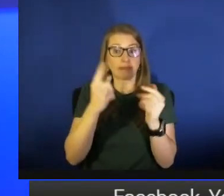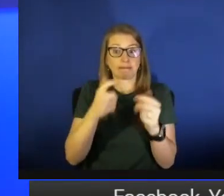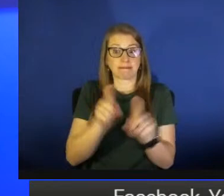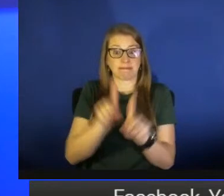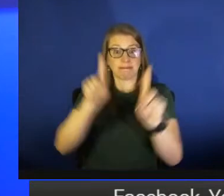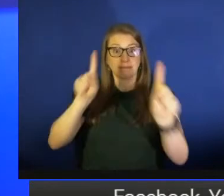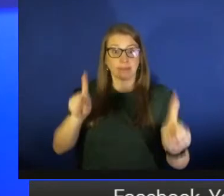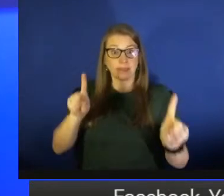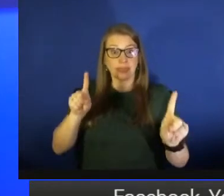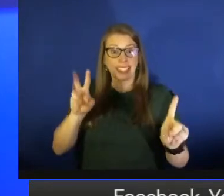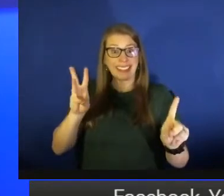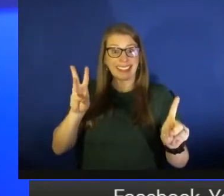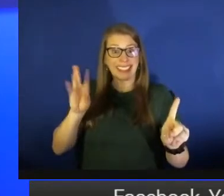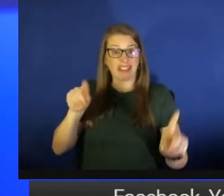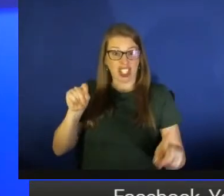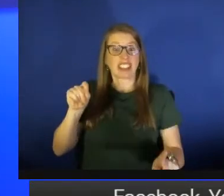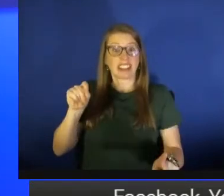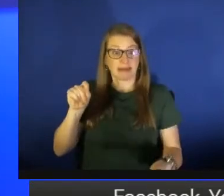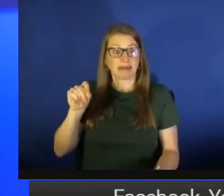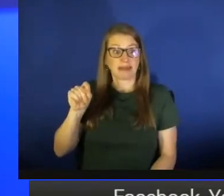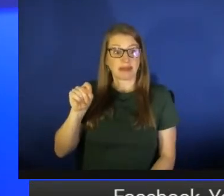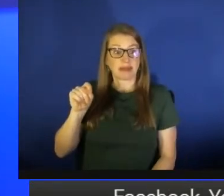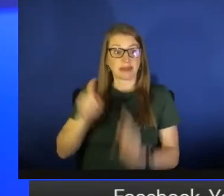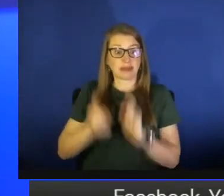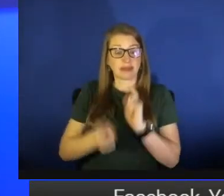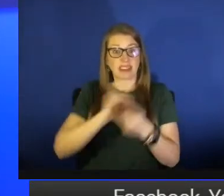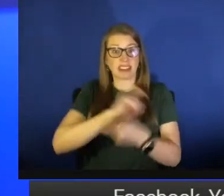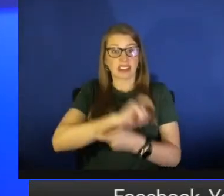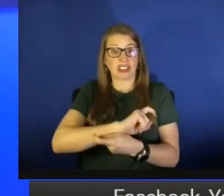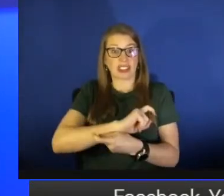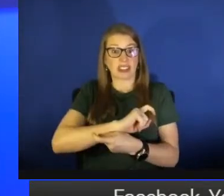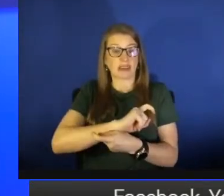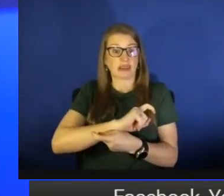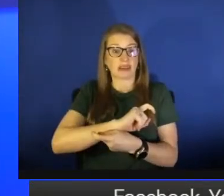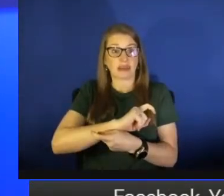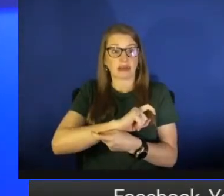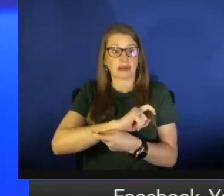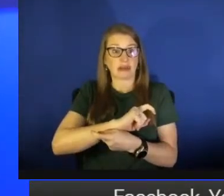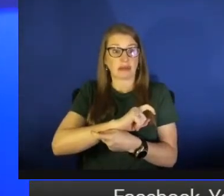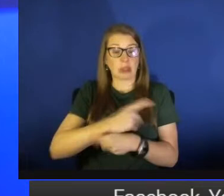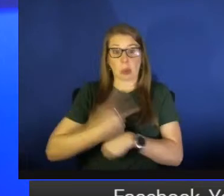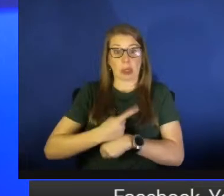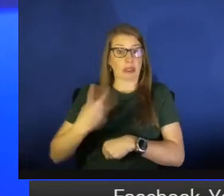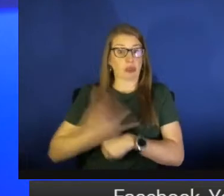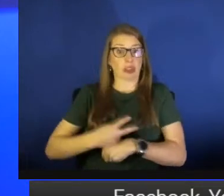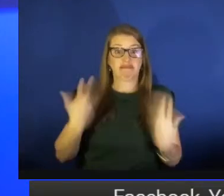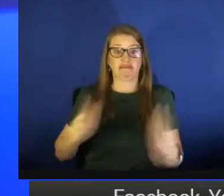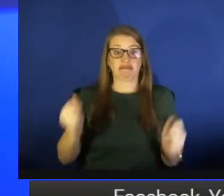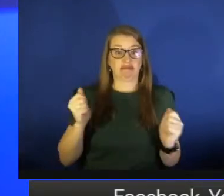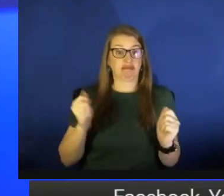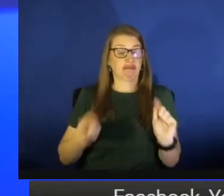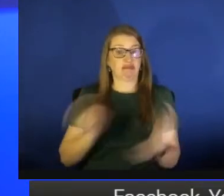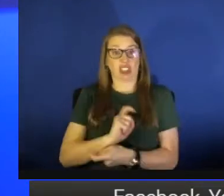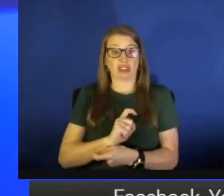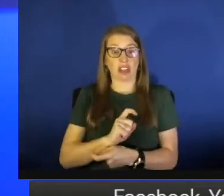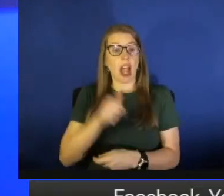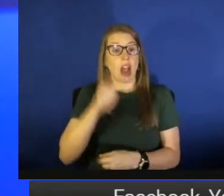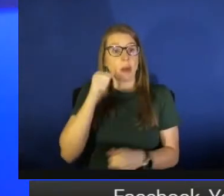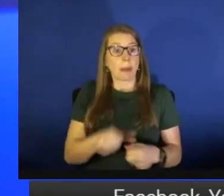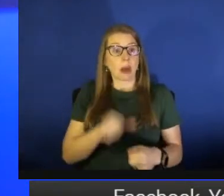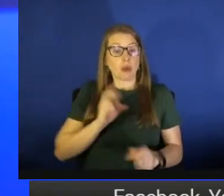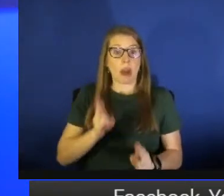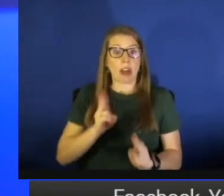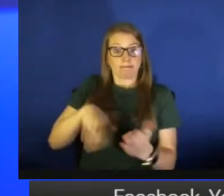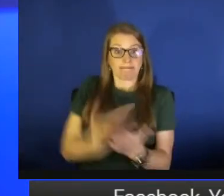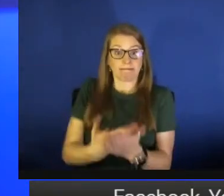distance. It changed all in about a day or two. I remember rushing to literally the Home Depot to